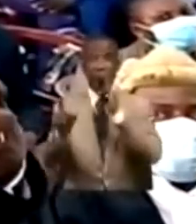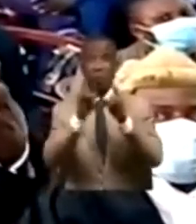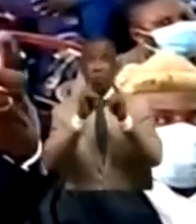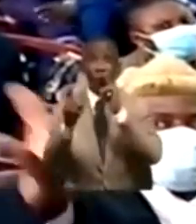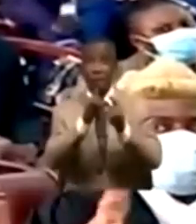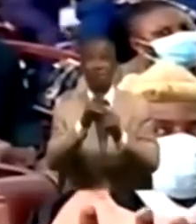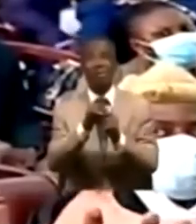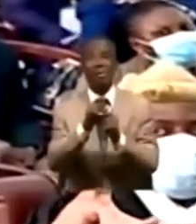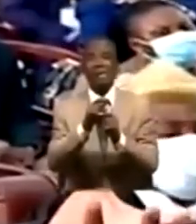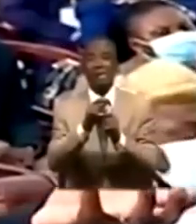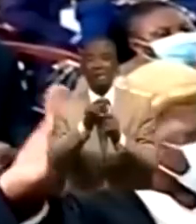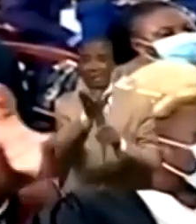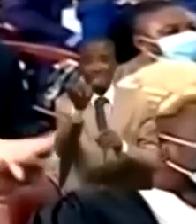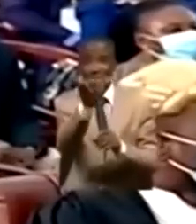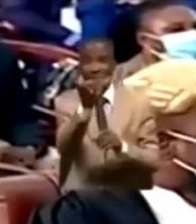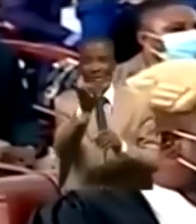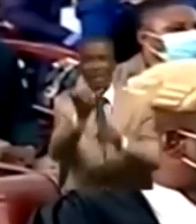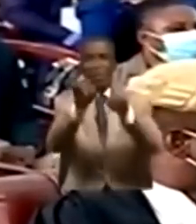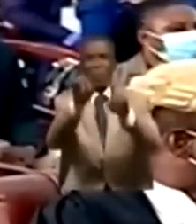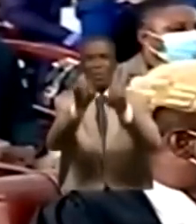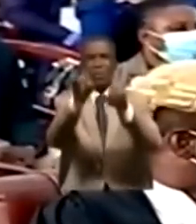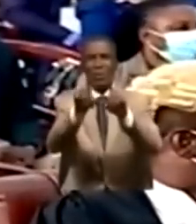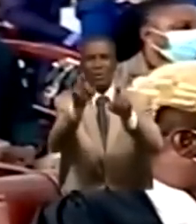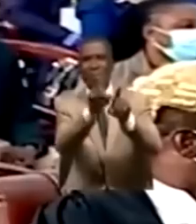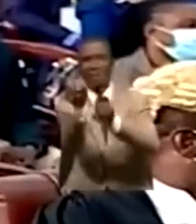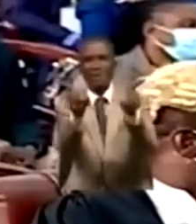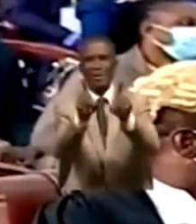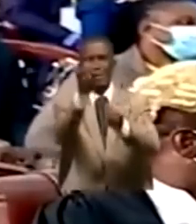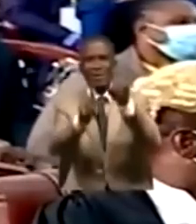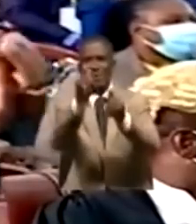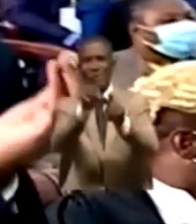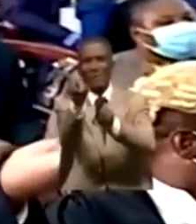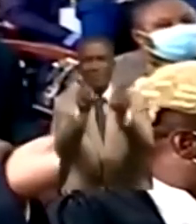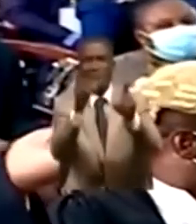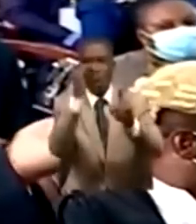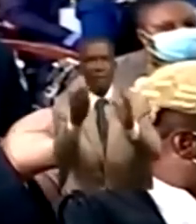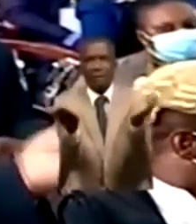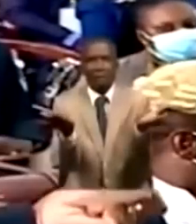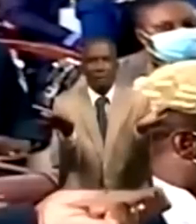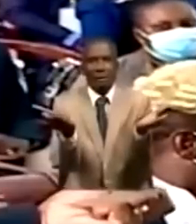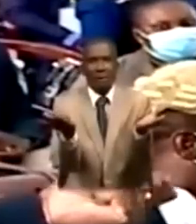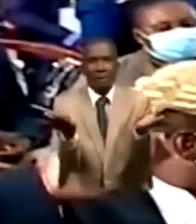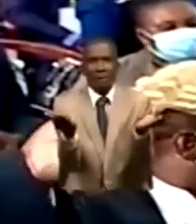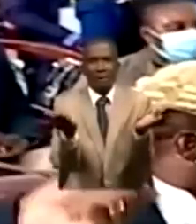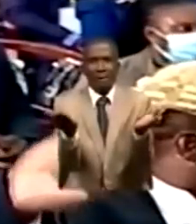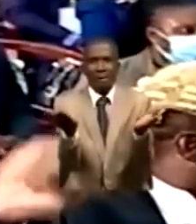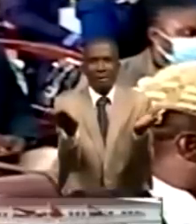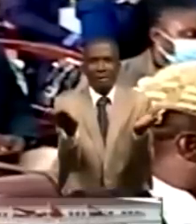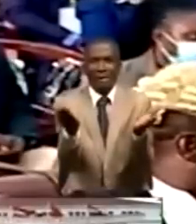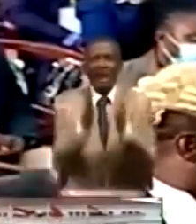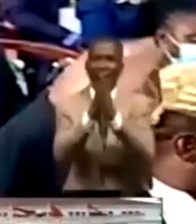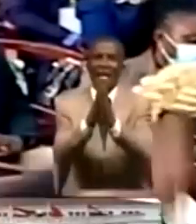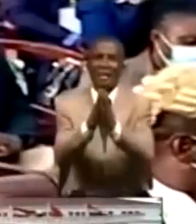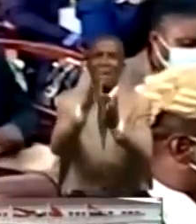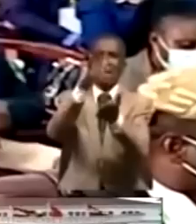by misleading the witness of what is in that paragraph, because he says, tell us which he